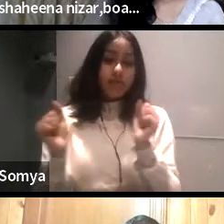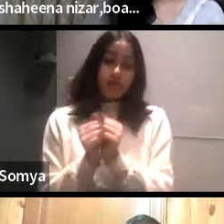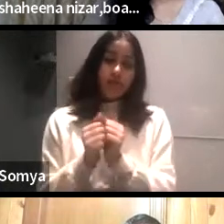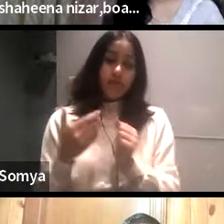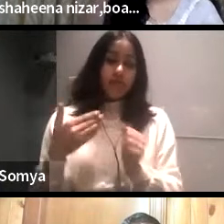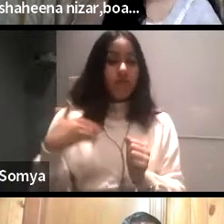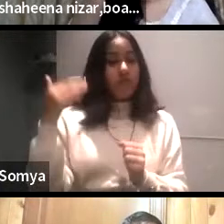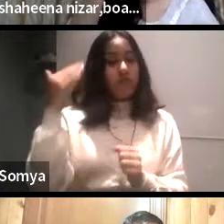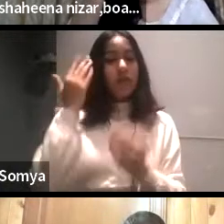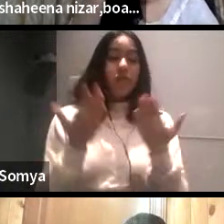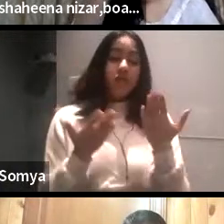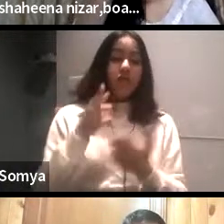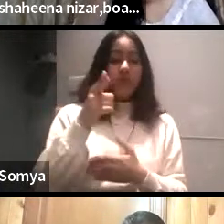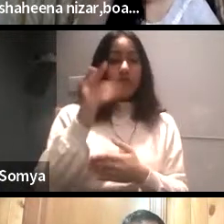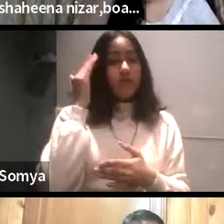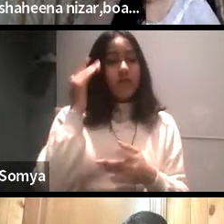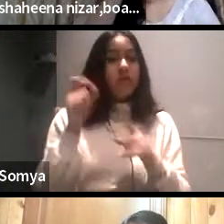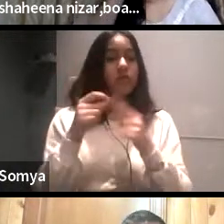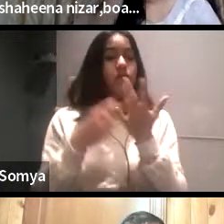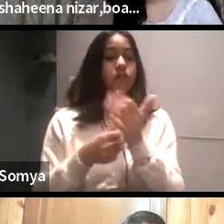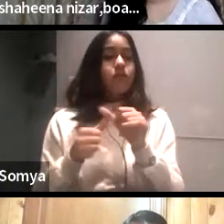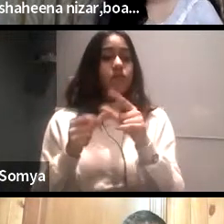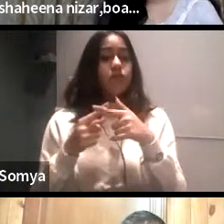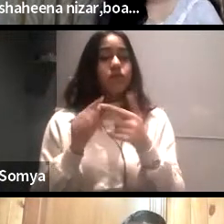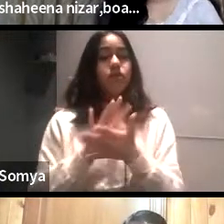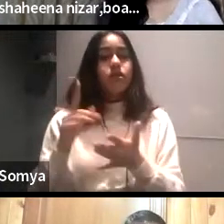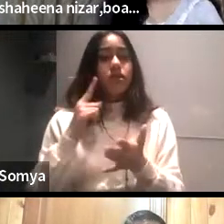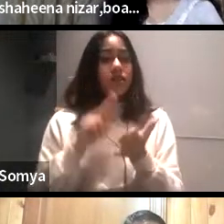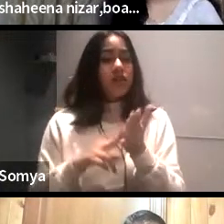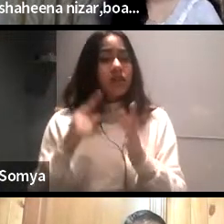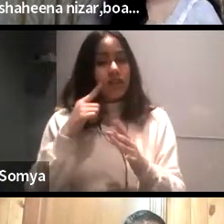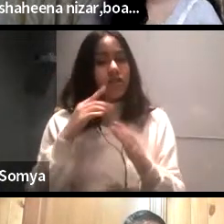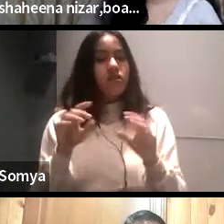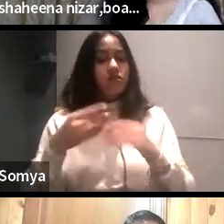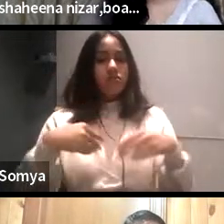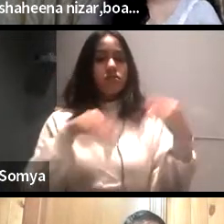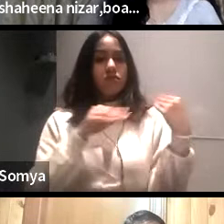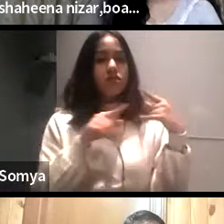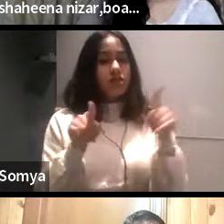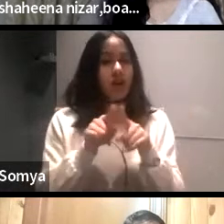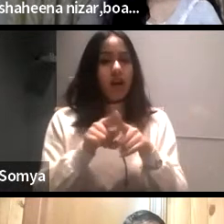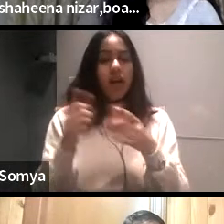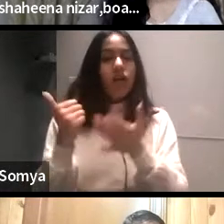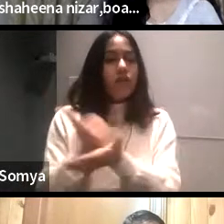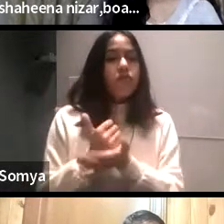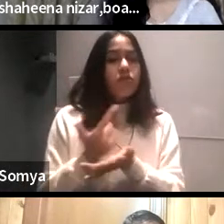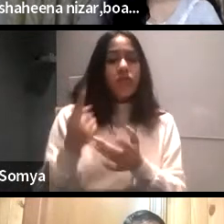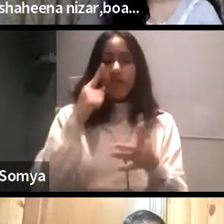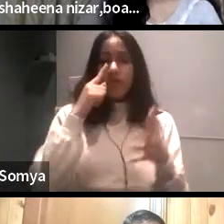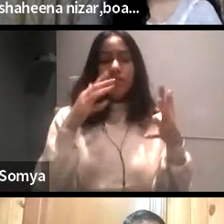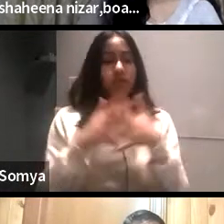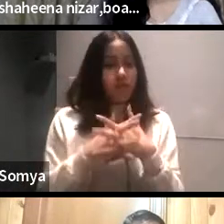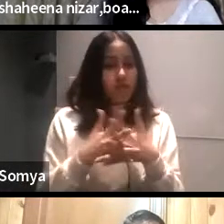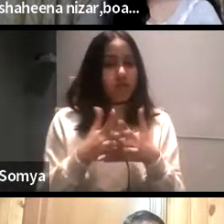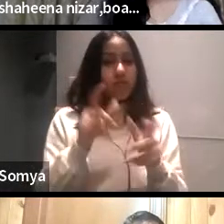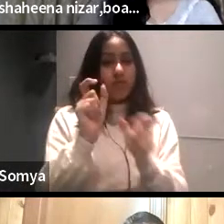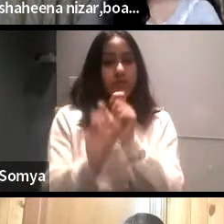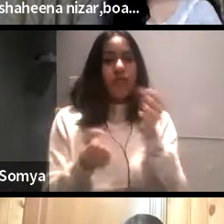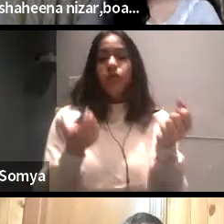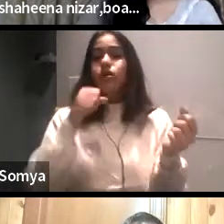I'm sure you know about Paithani saris. So she started helping women and